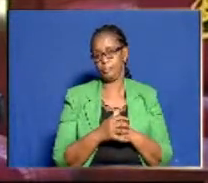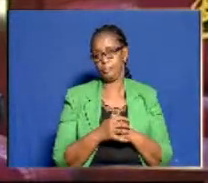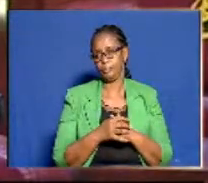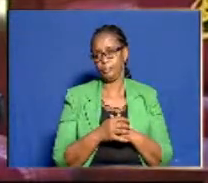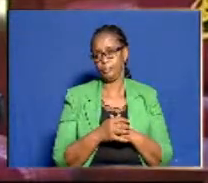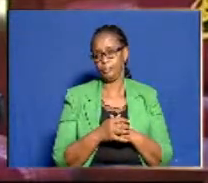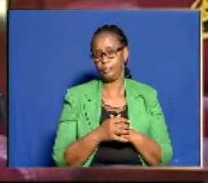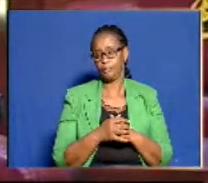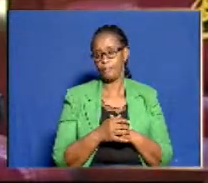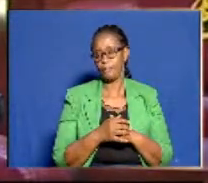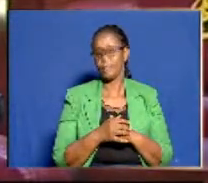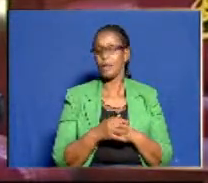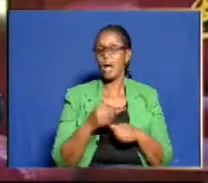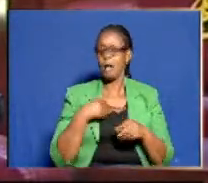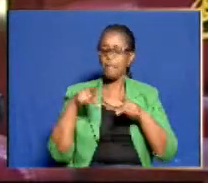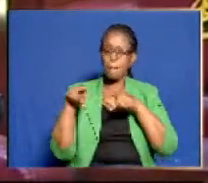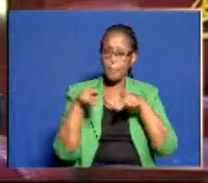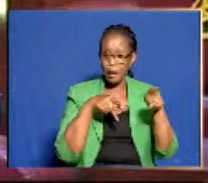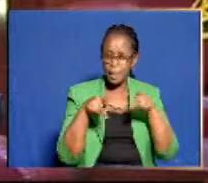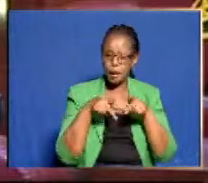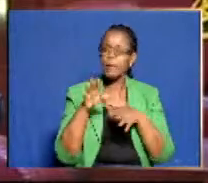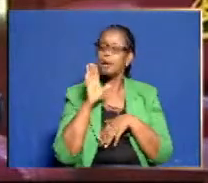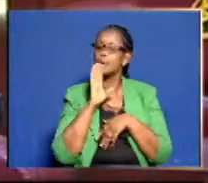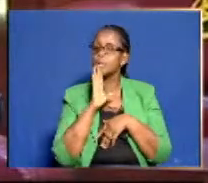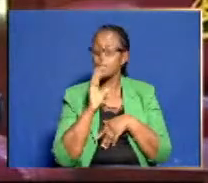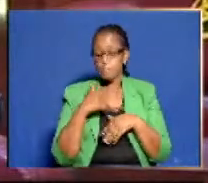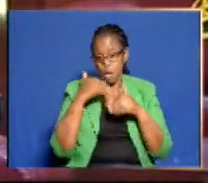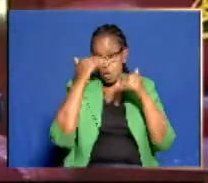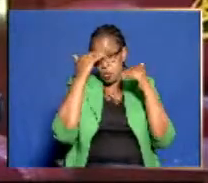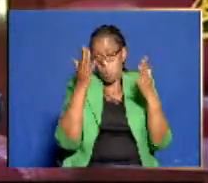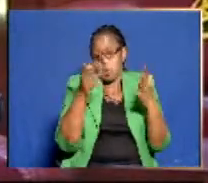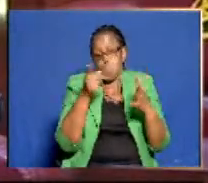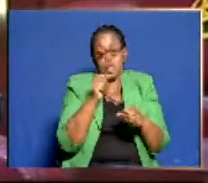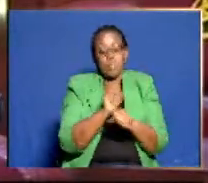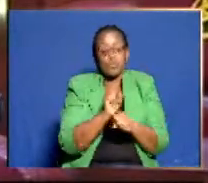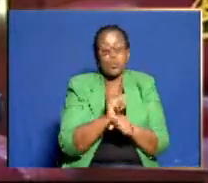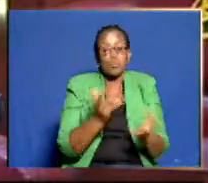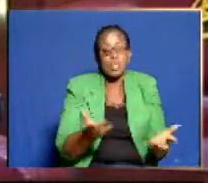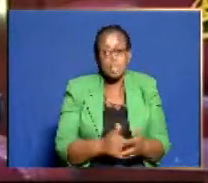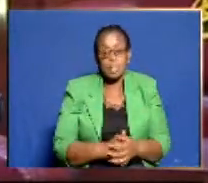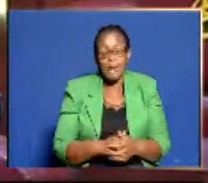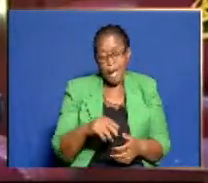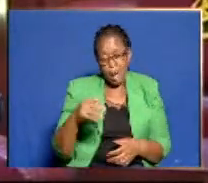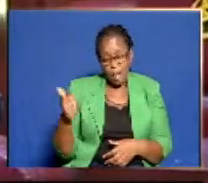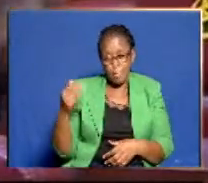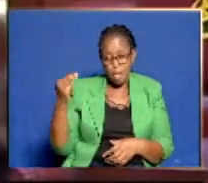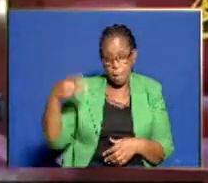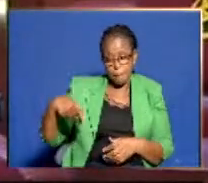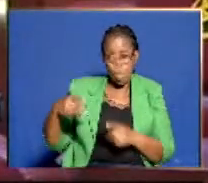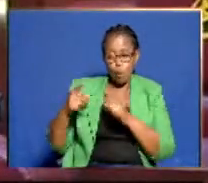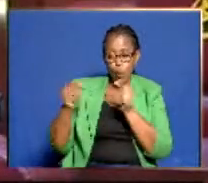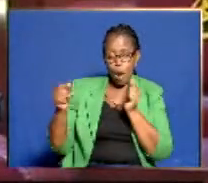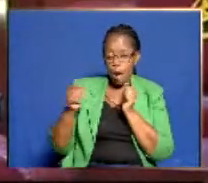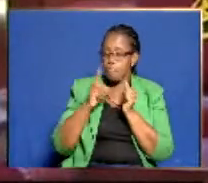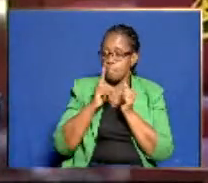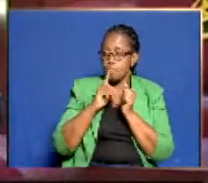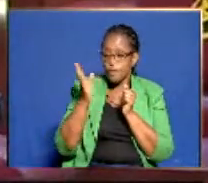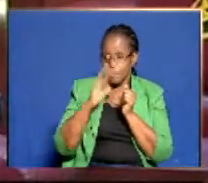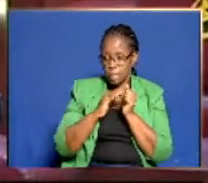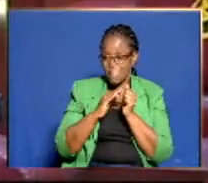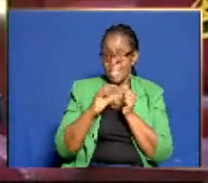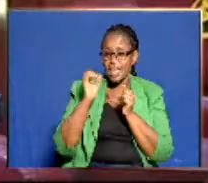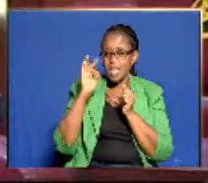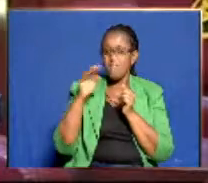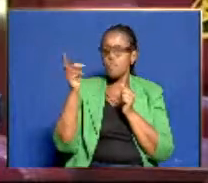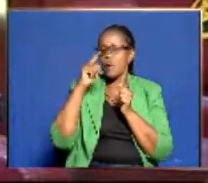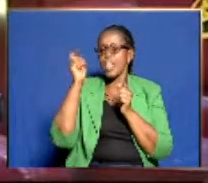somebody mentioned pending bills. I don't know how we're supposed to do. A colleague of mine here has said something. If the ceiling can be